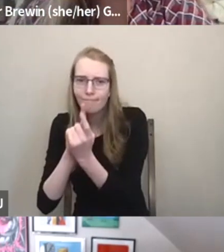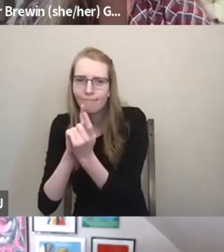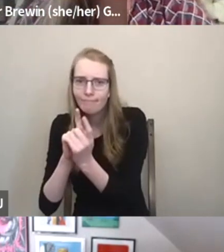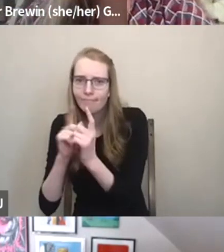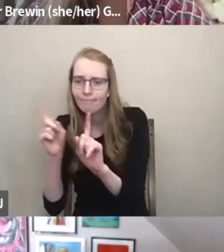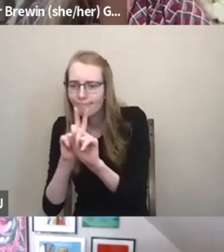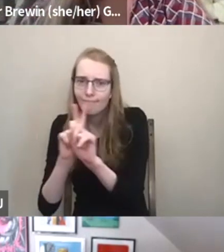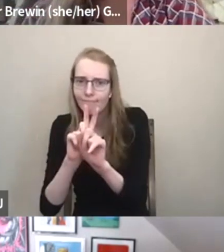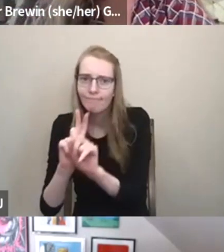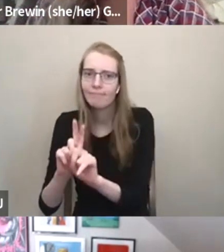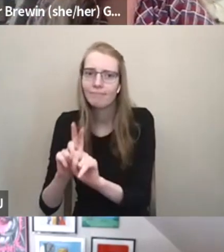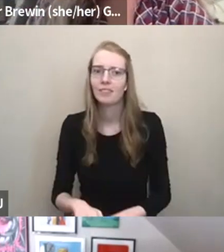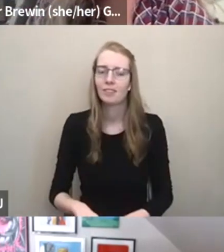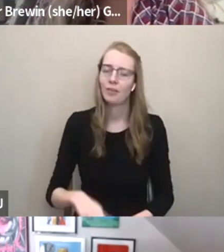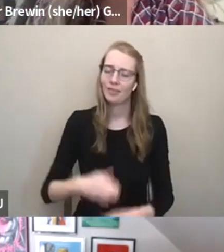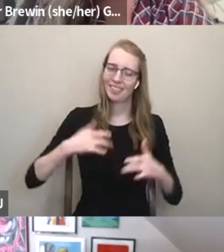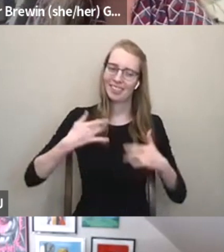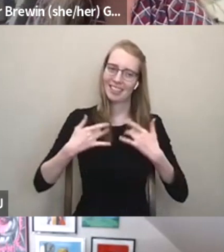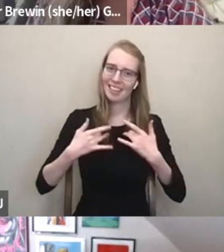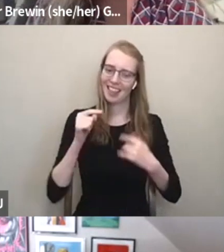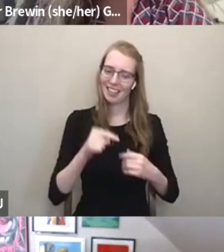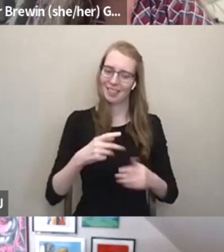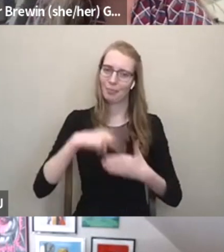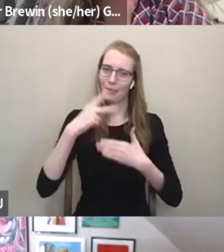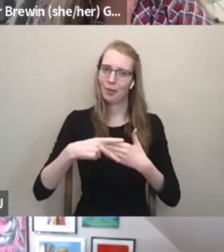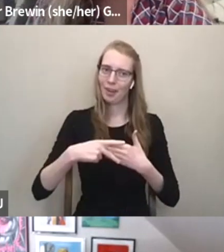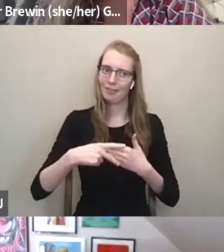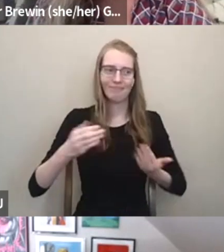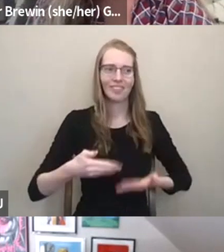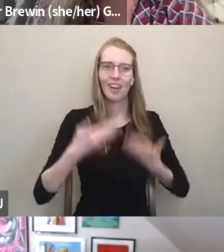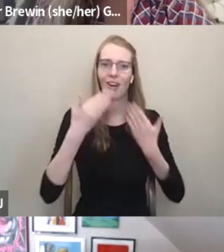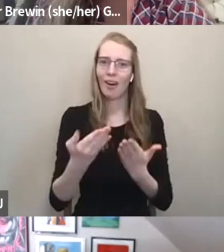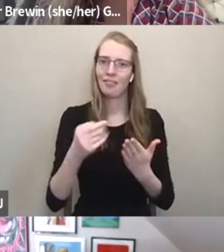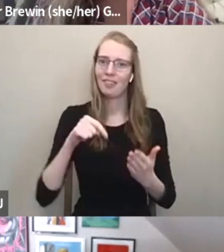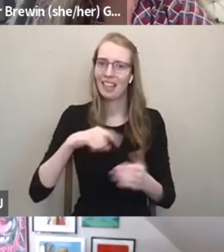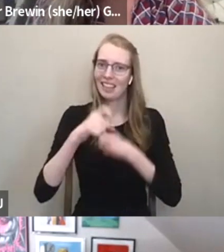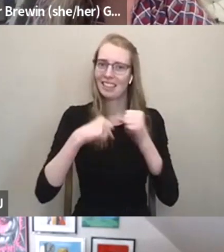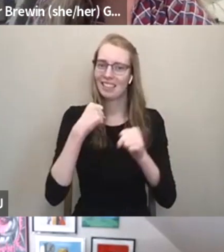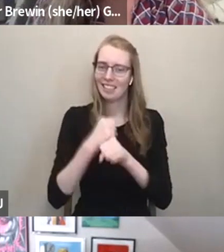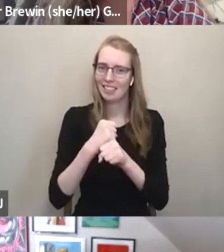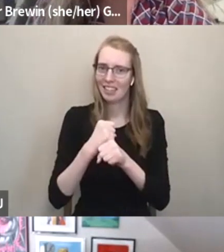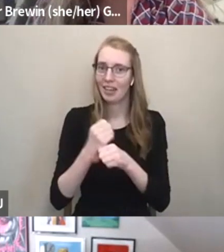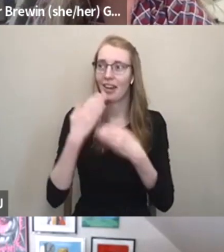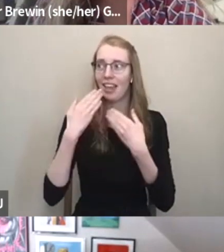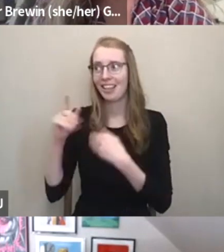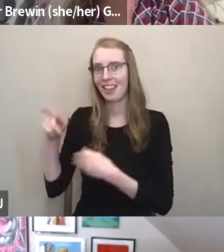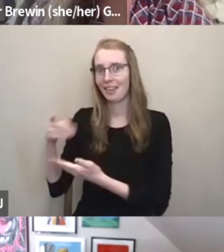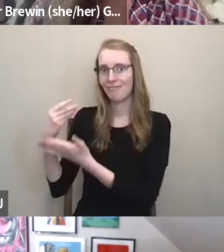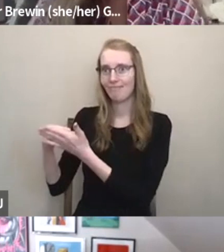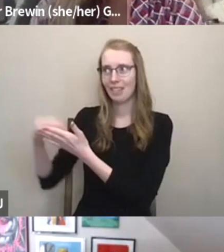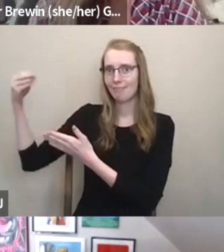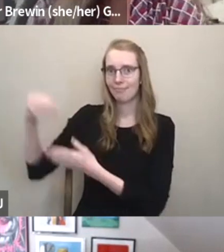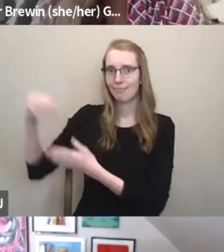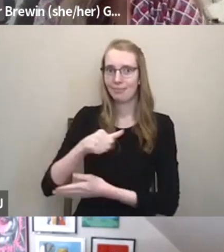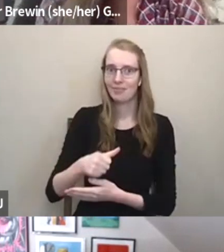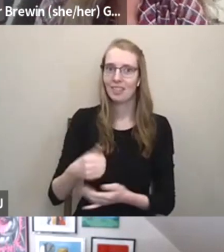this programming this year, thanks to them and their partnership with us. Today's session, Breaking In,